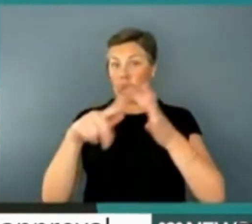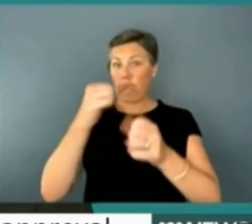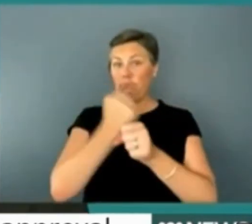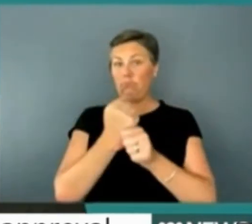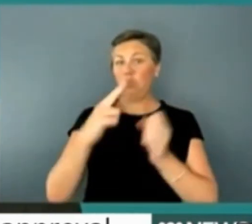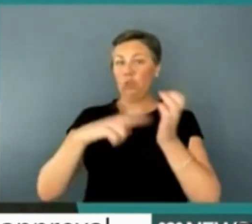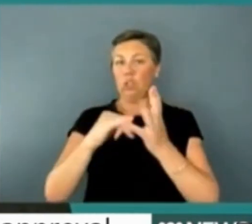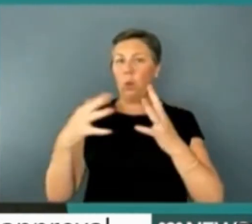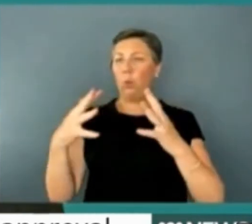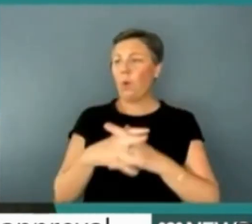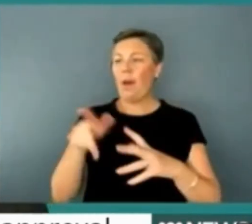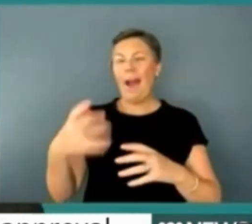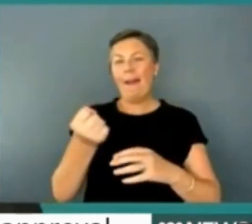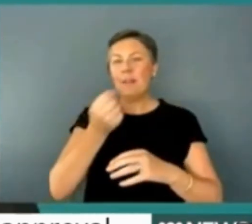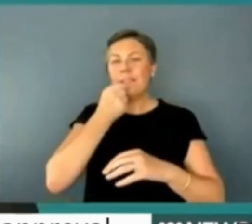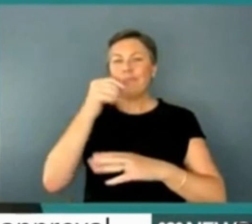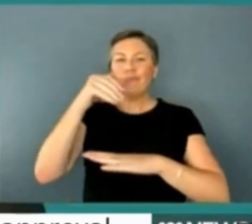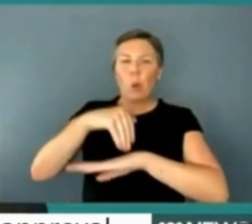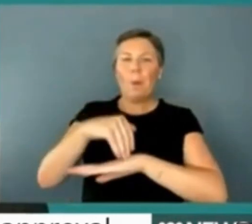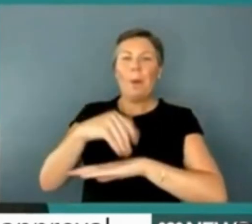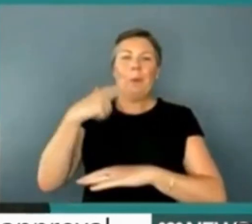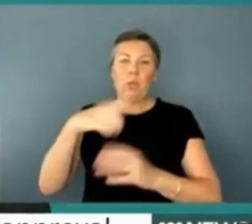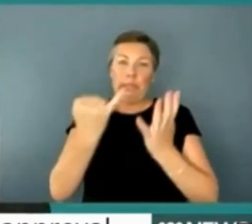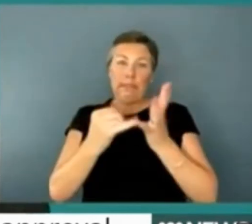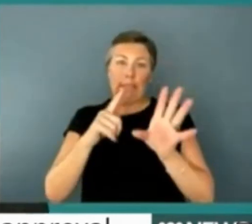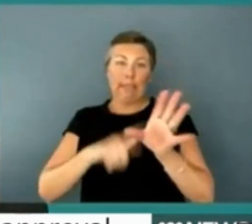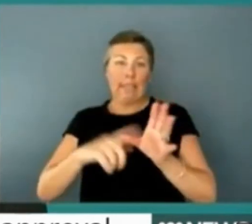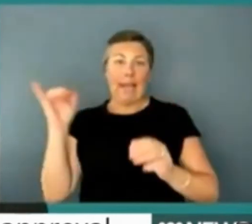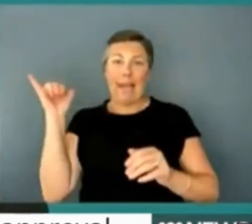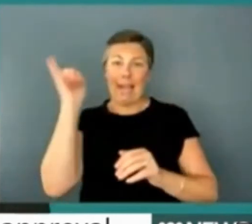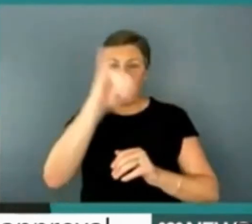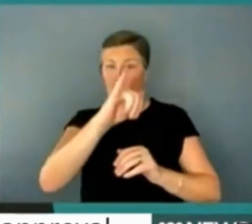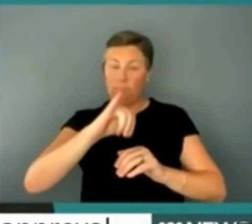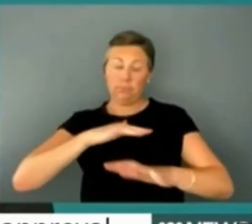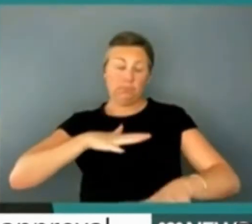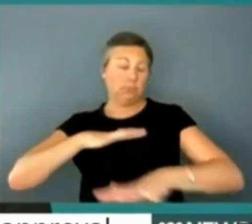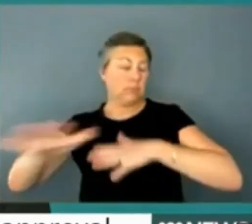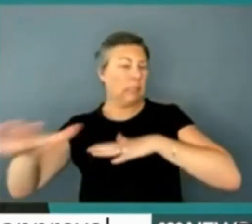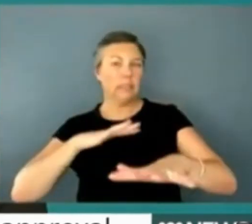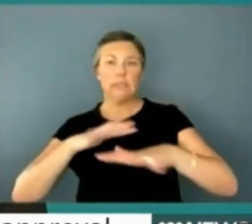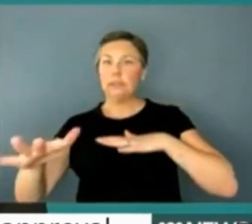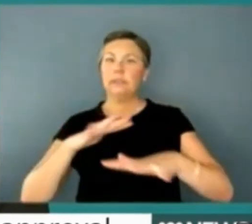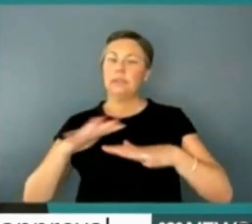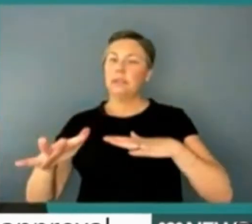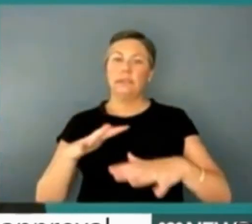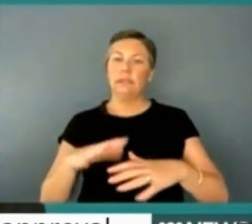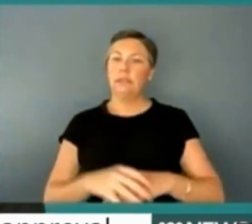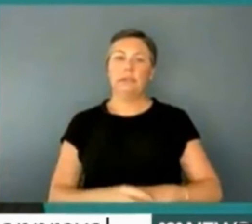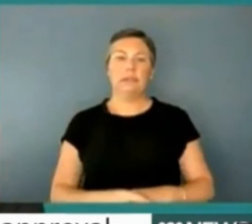issue because of the nature of Sydney Airport. It's always been our busiest airport, even at these times of much constrained